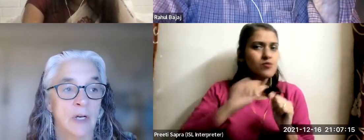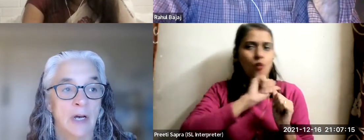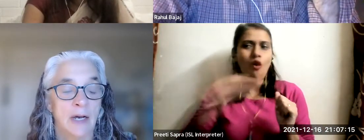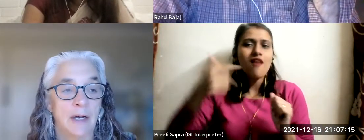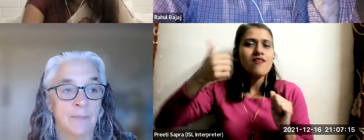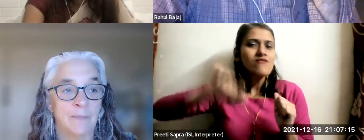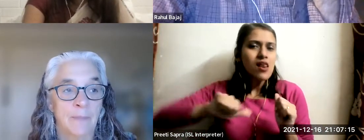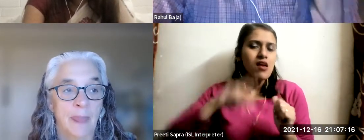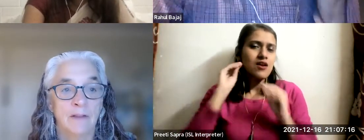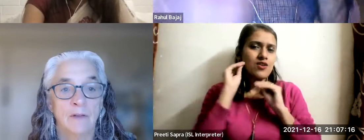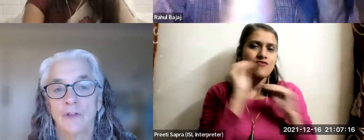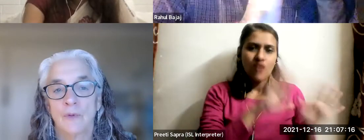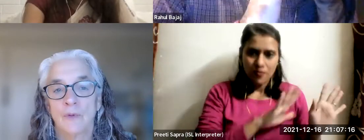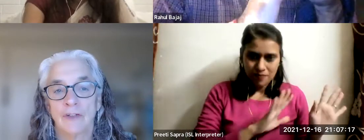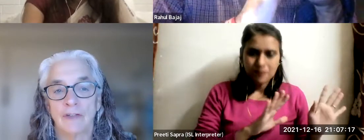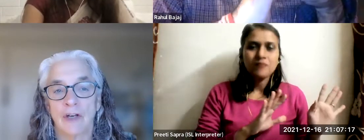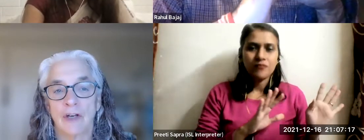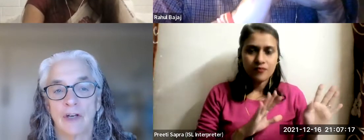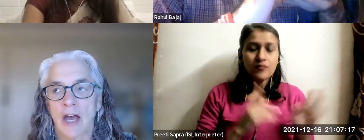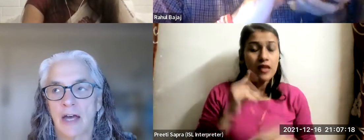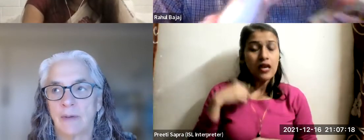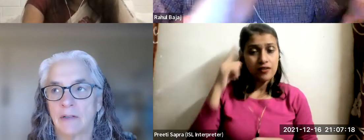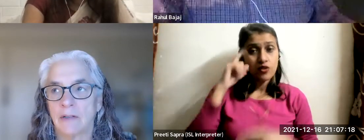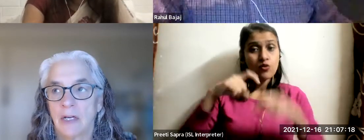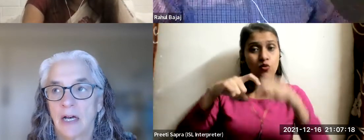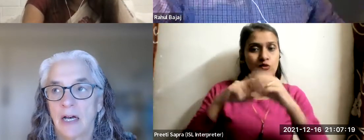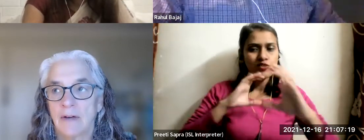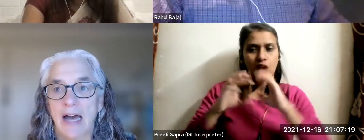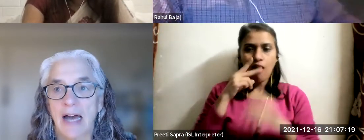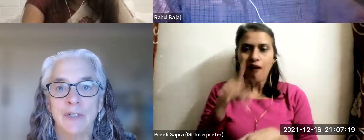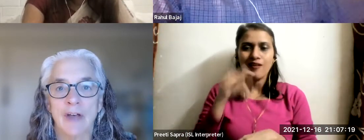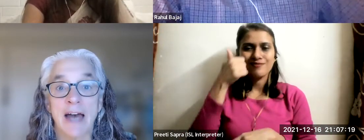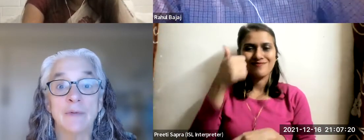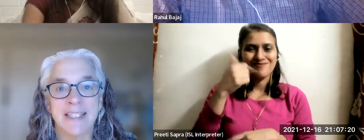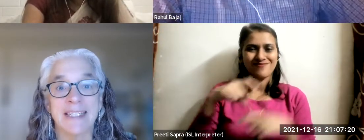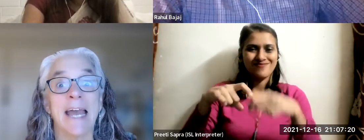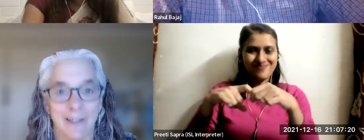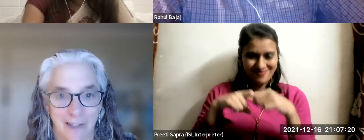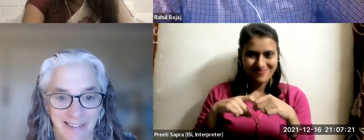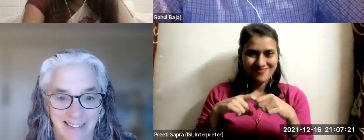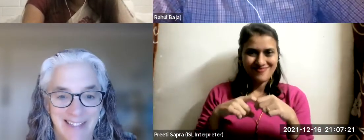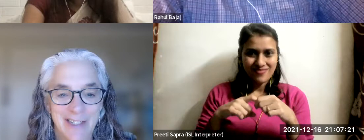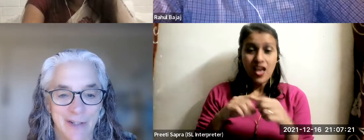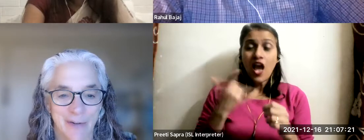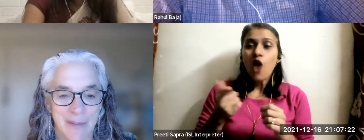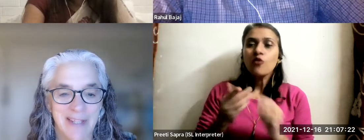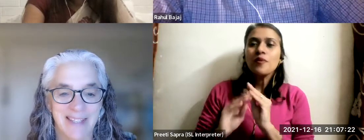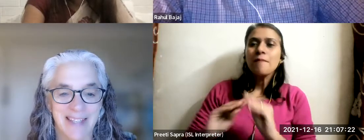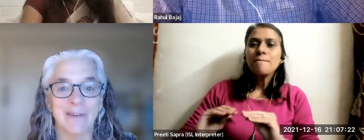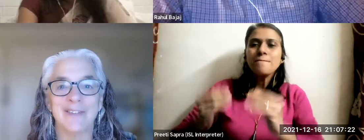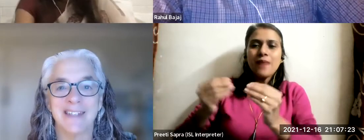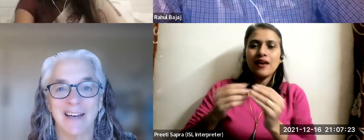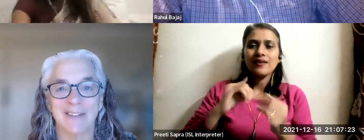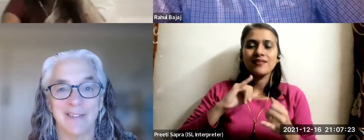So there was a good question I saw in the chat about how do we do that? How do we scale this issue? I mean,